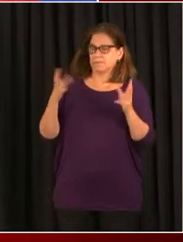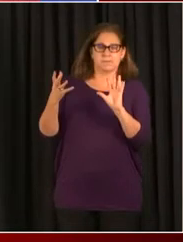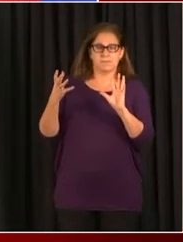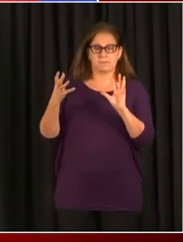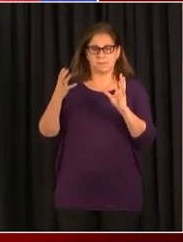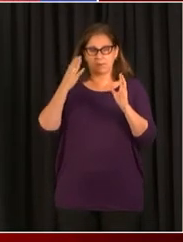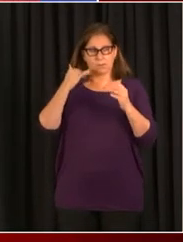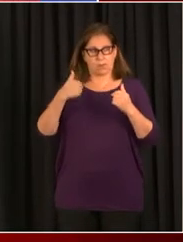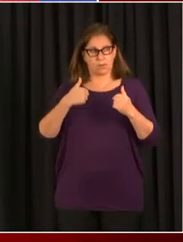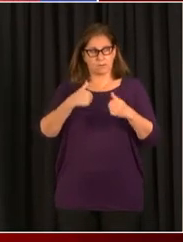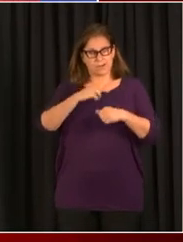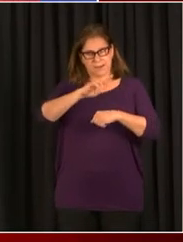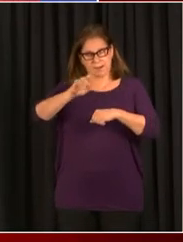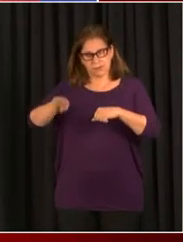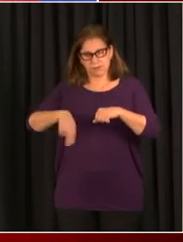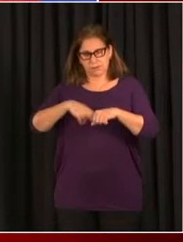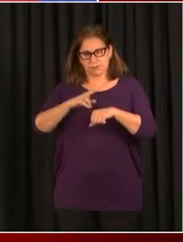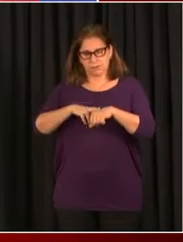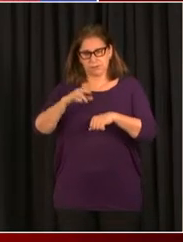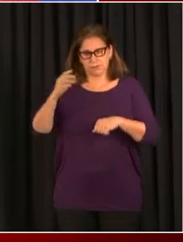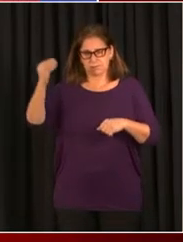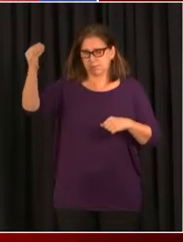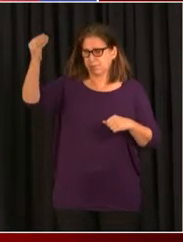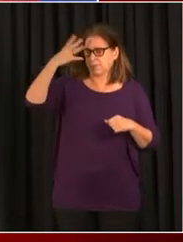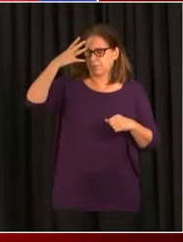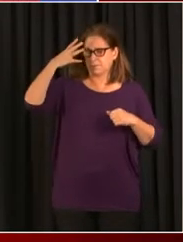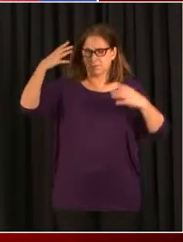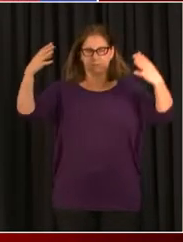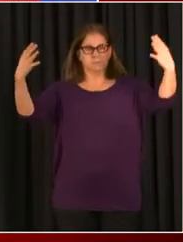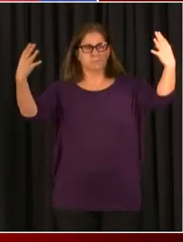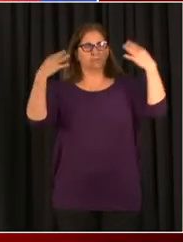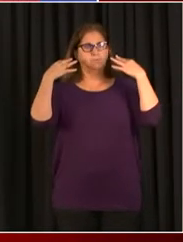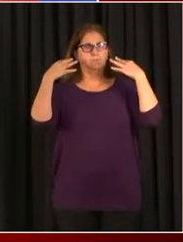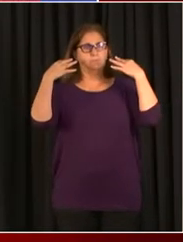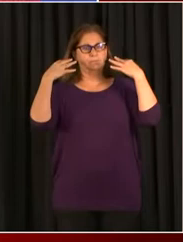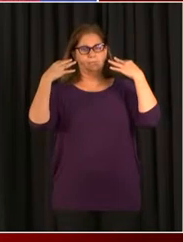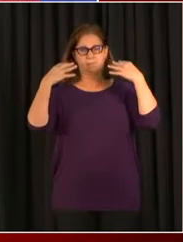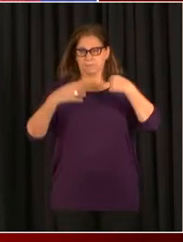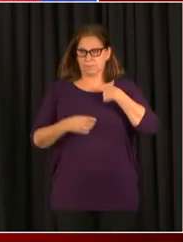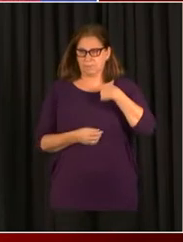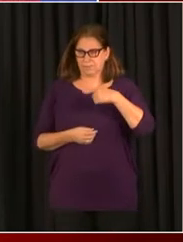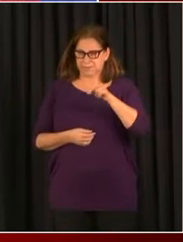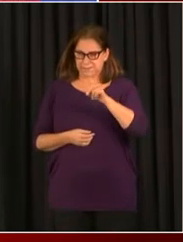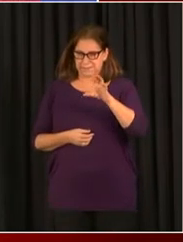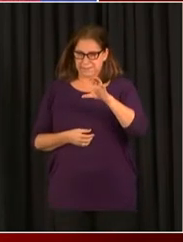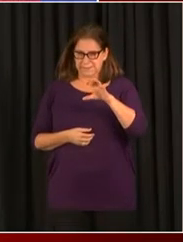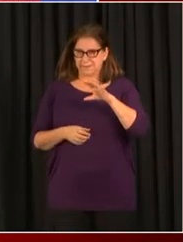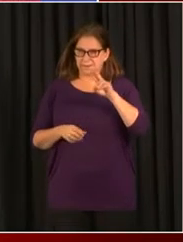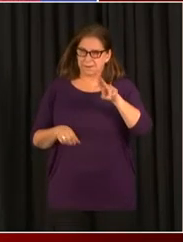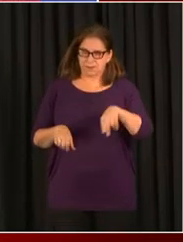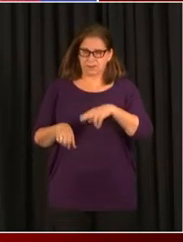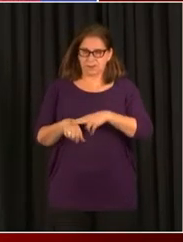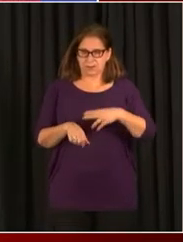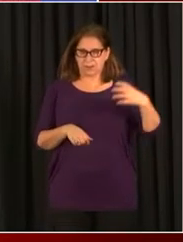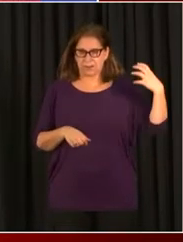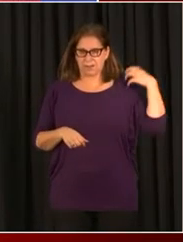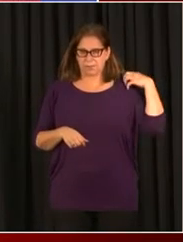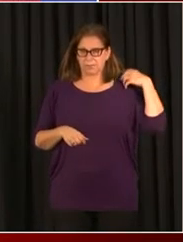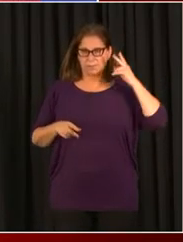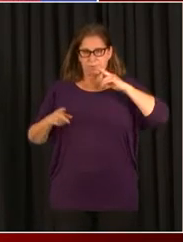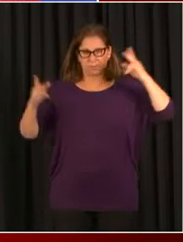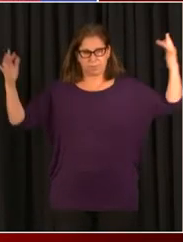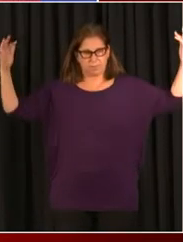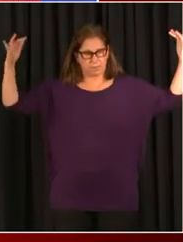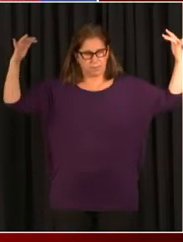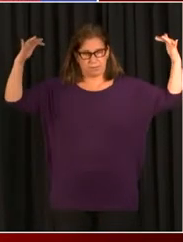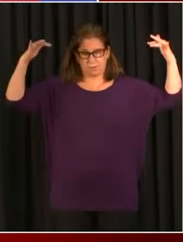and some negative attention, and people who are drawn here because the major actors are here, and